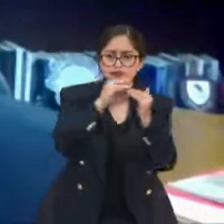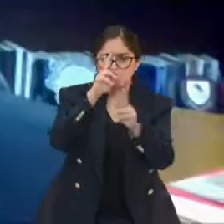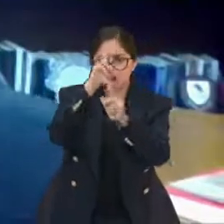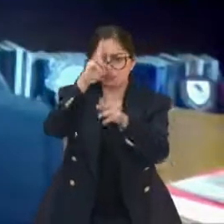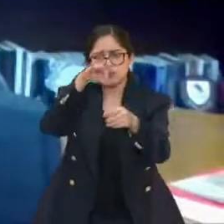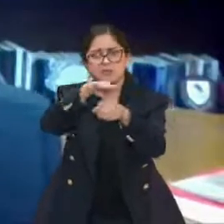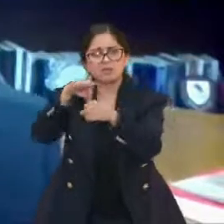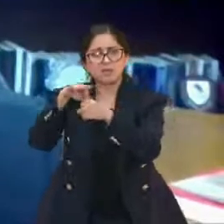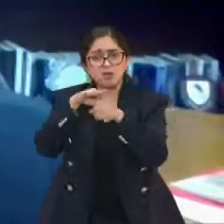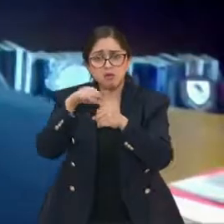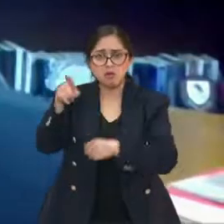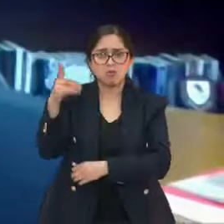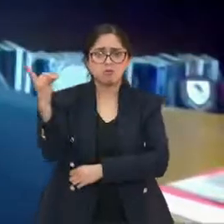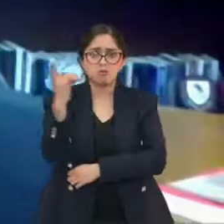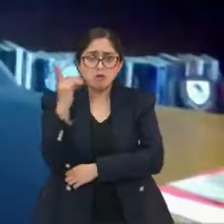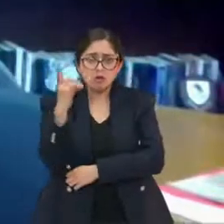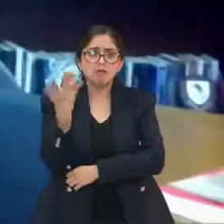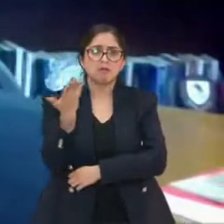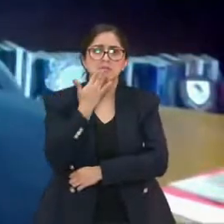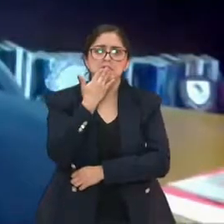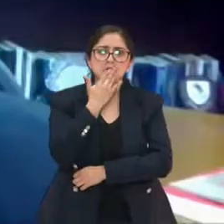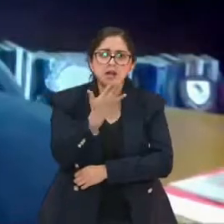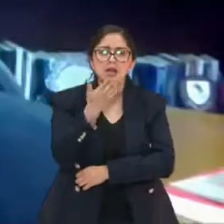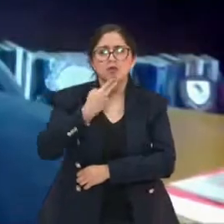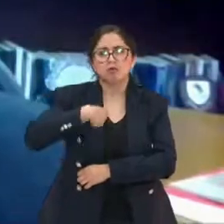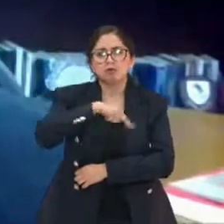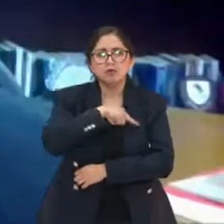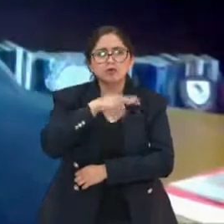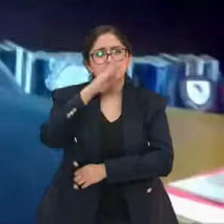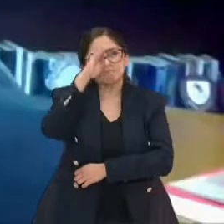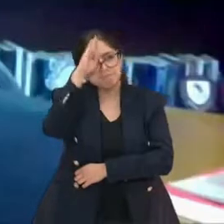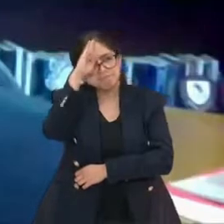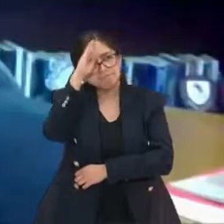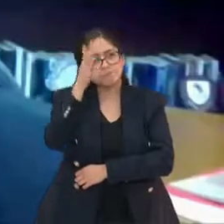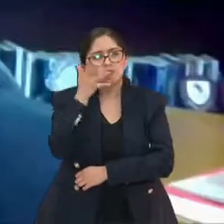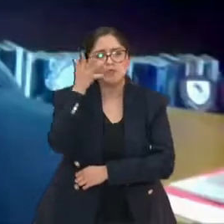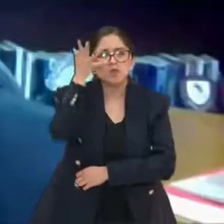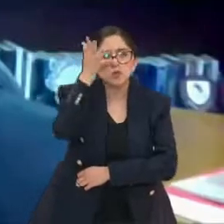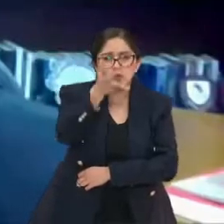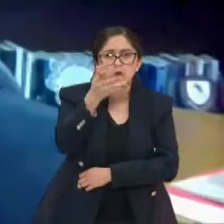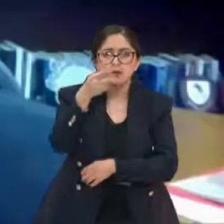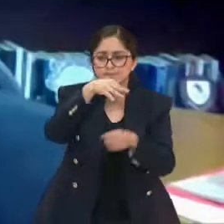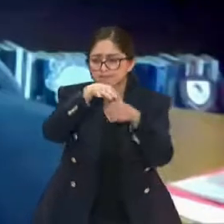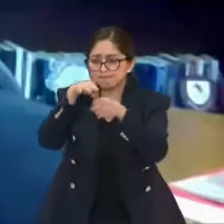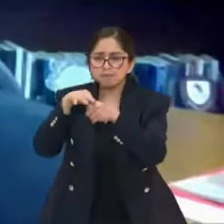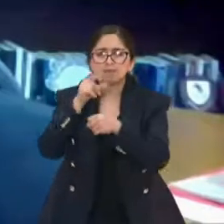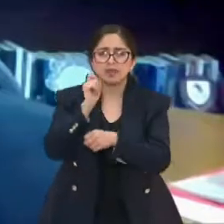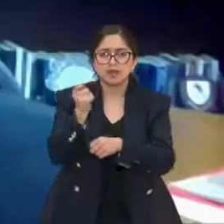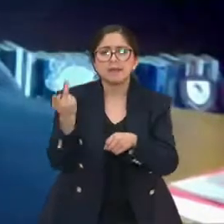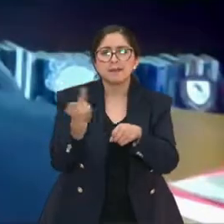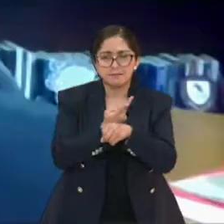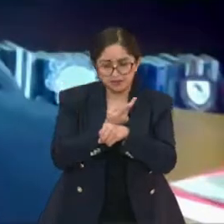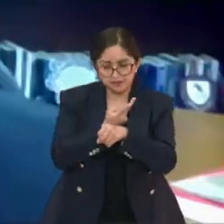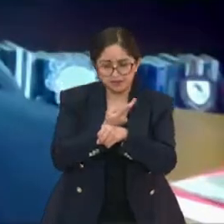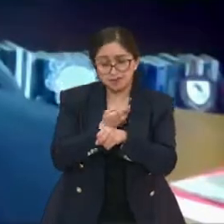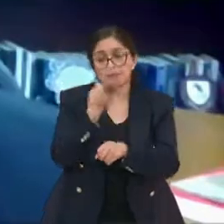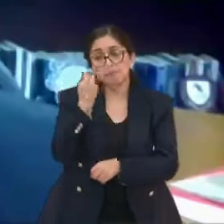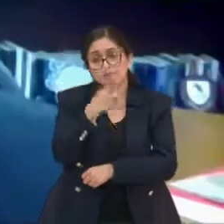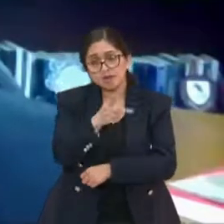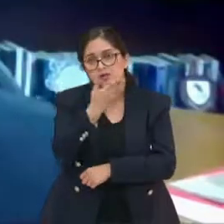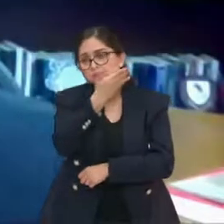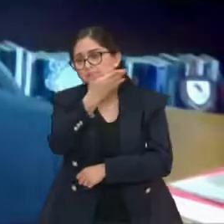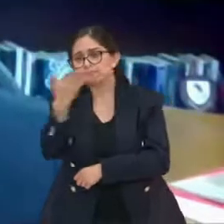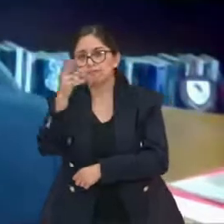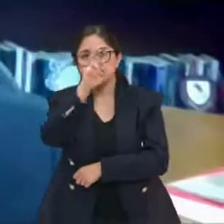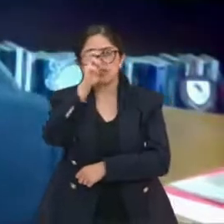now Bolivia is achieving all this and is exercising all this. So we are thinking about what is going